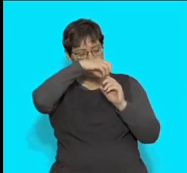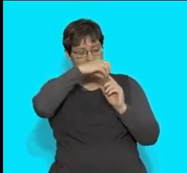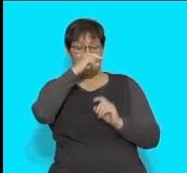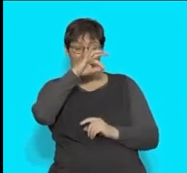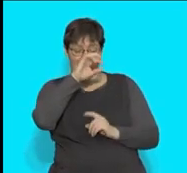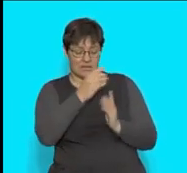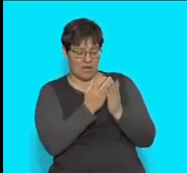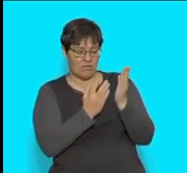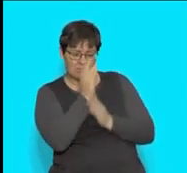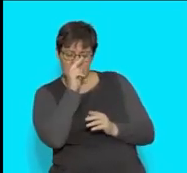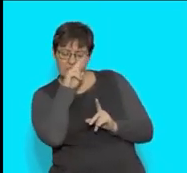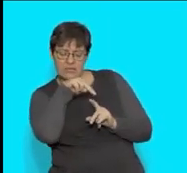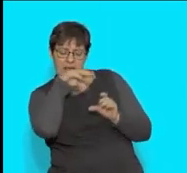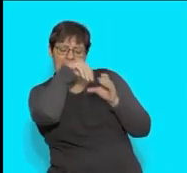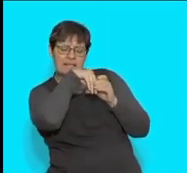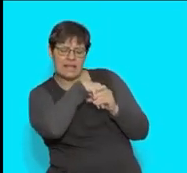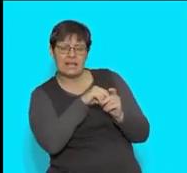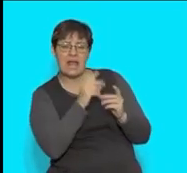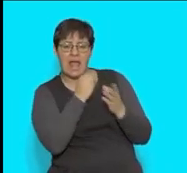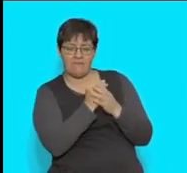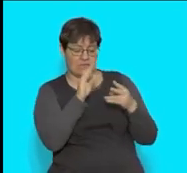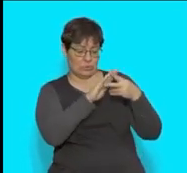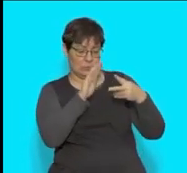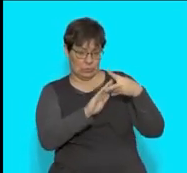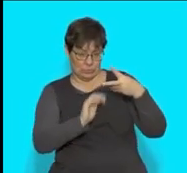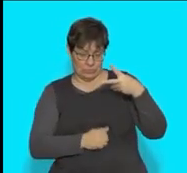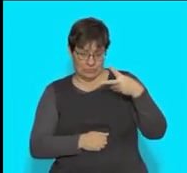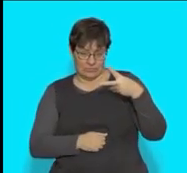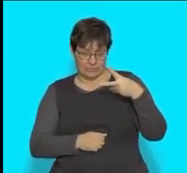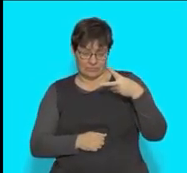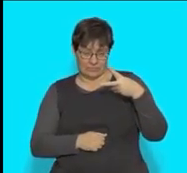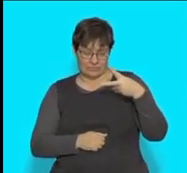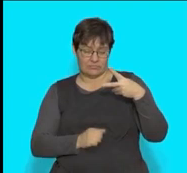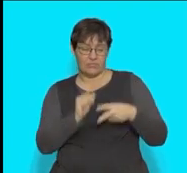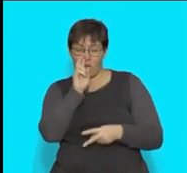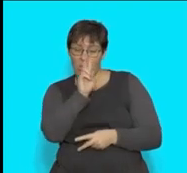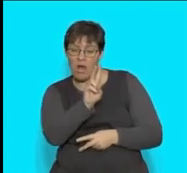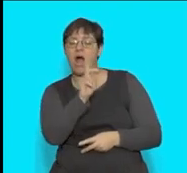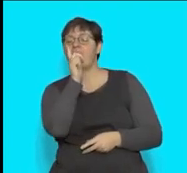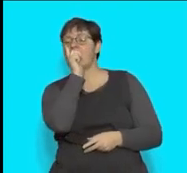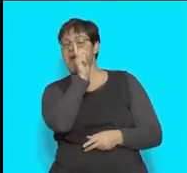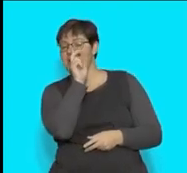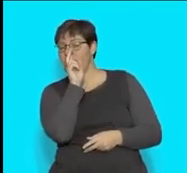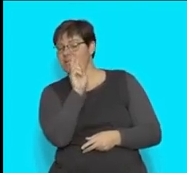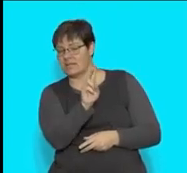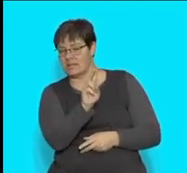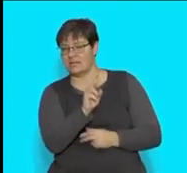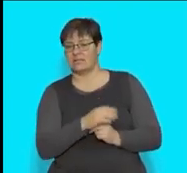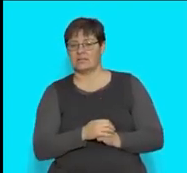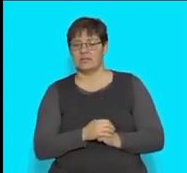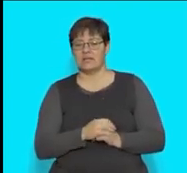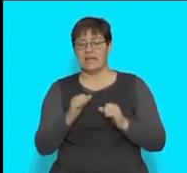we're going to see it's made up of, all right, two parts. And when we look at it, you're going to see later when you look